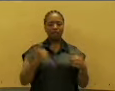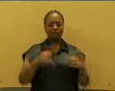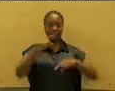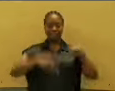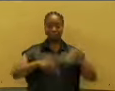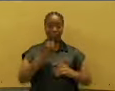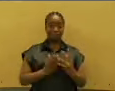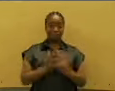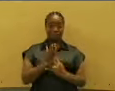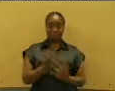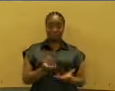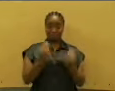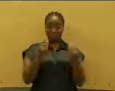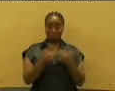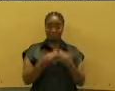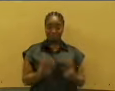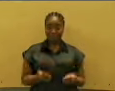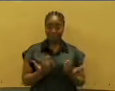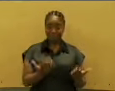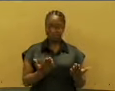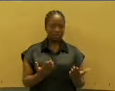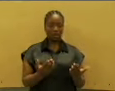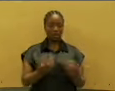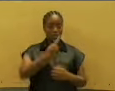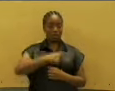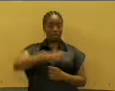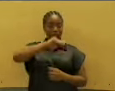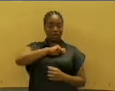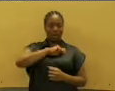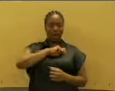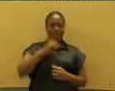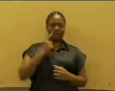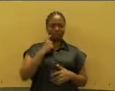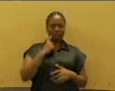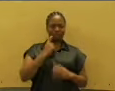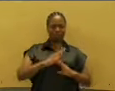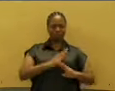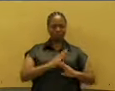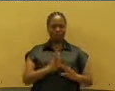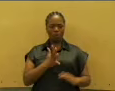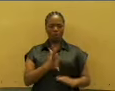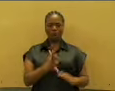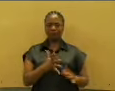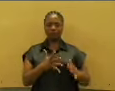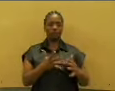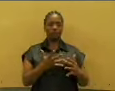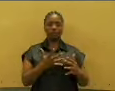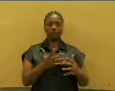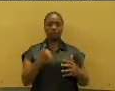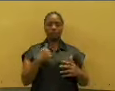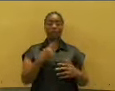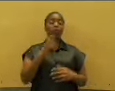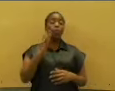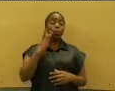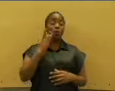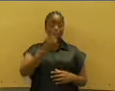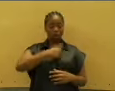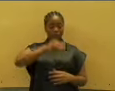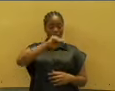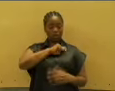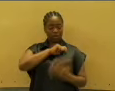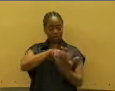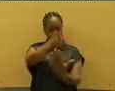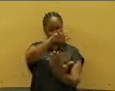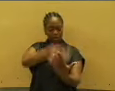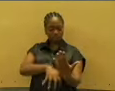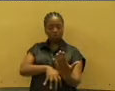of reproductive health services for transgender people in university spaces. When I read the documents by the Trans University Forum, one